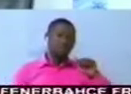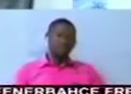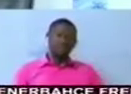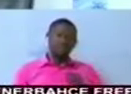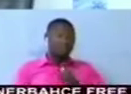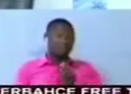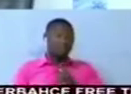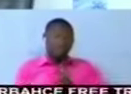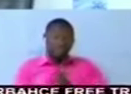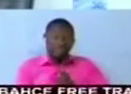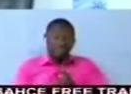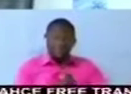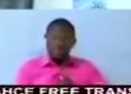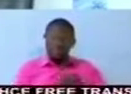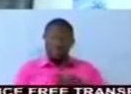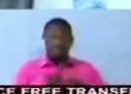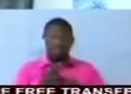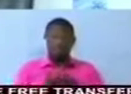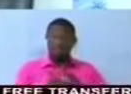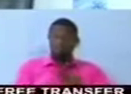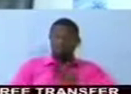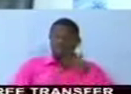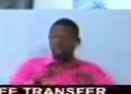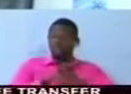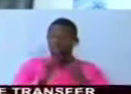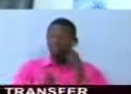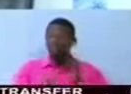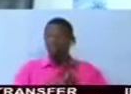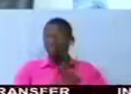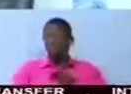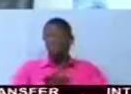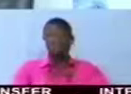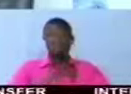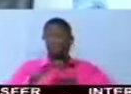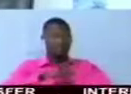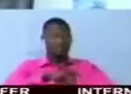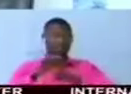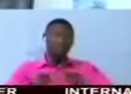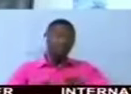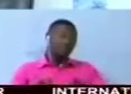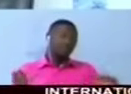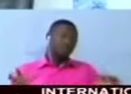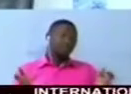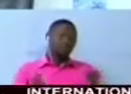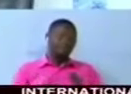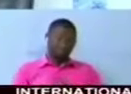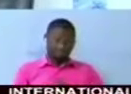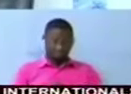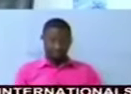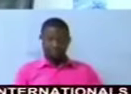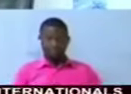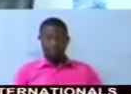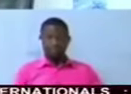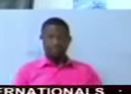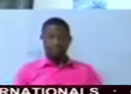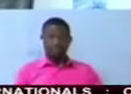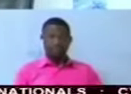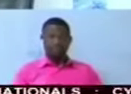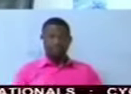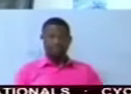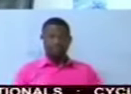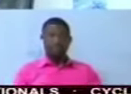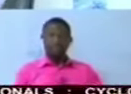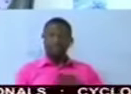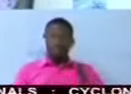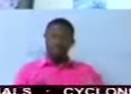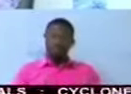sax bañ génné téla génné handcuff yi that's what terrified them until they removed the handcuff dal di ñen paak